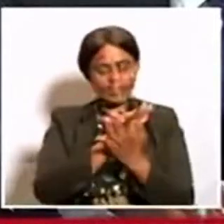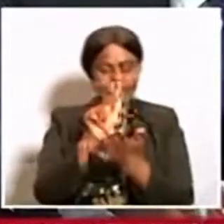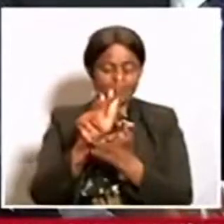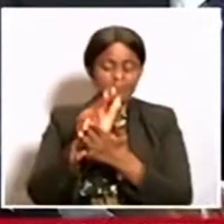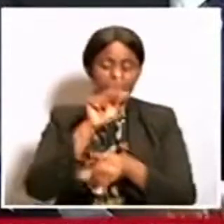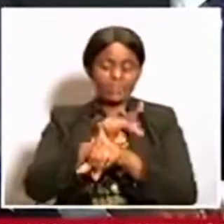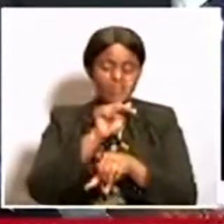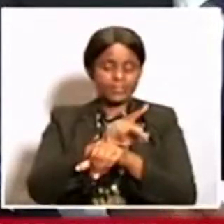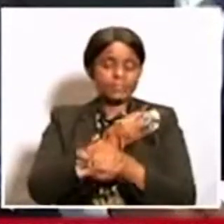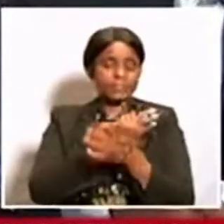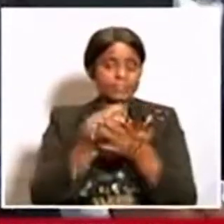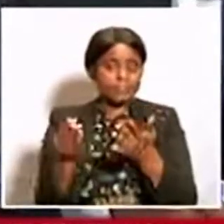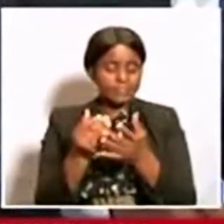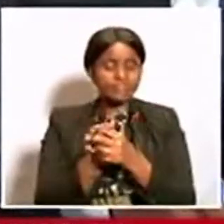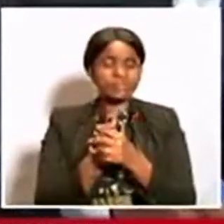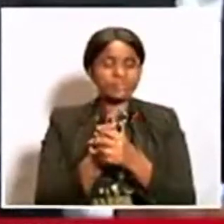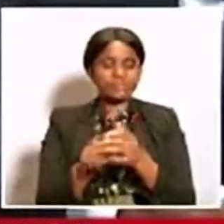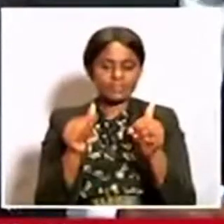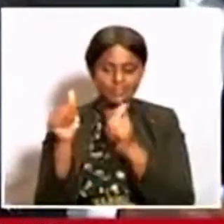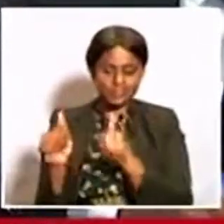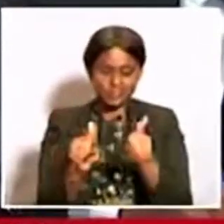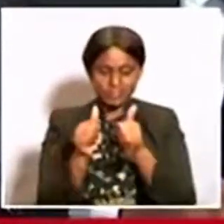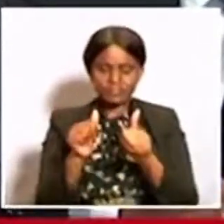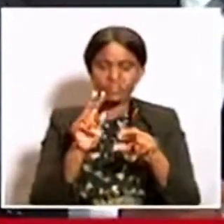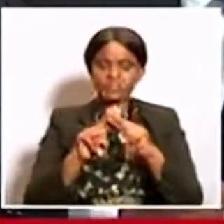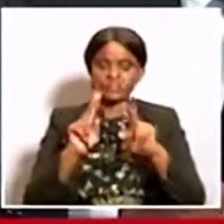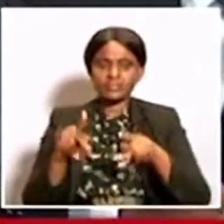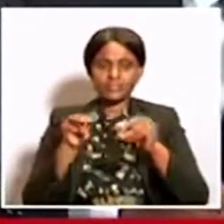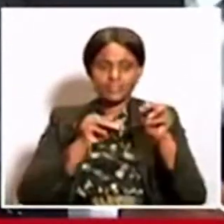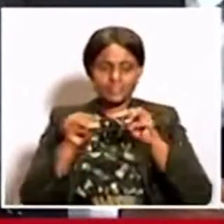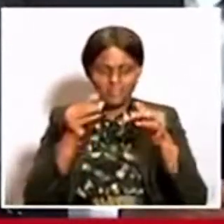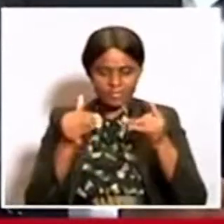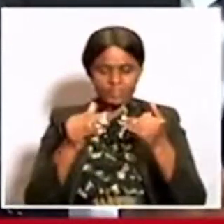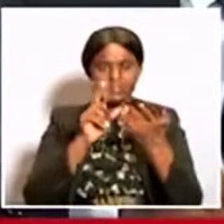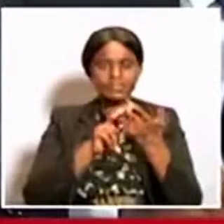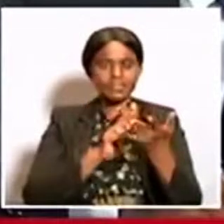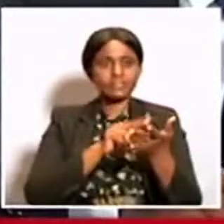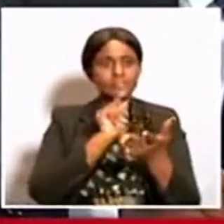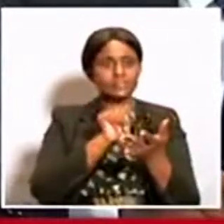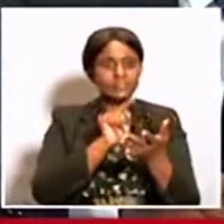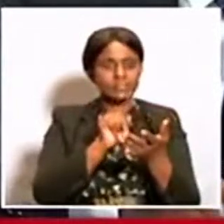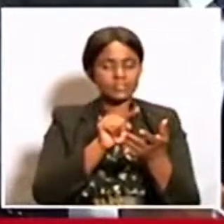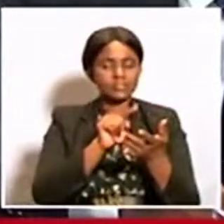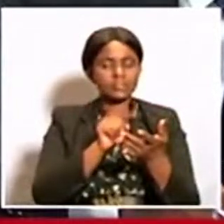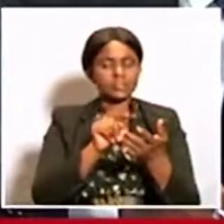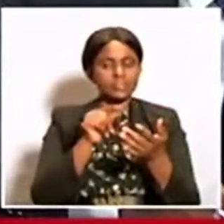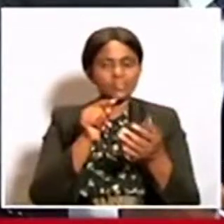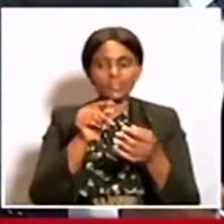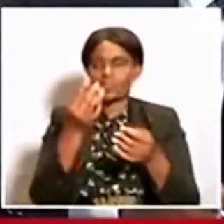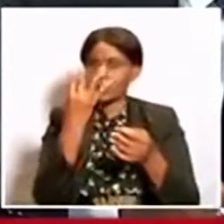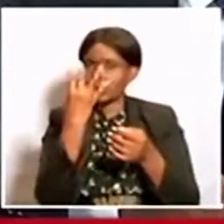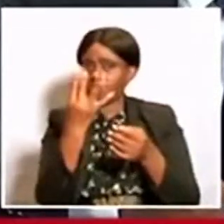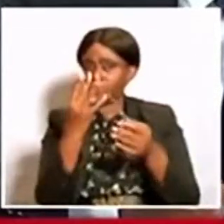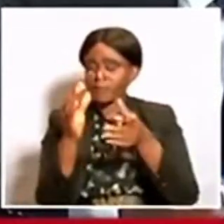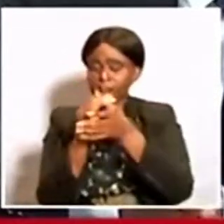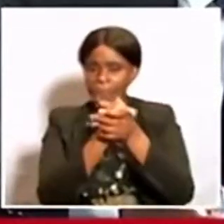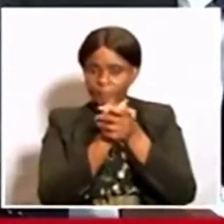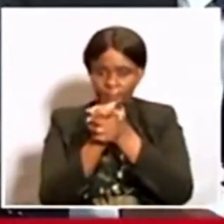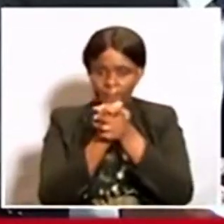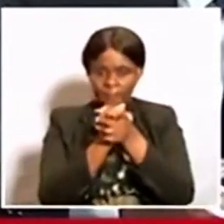projects. Action taken, Chair. Management wishes to report that the 4 cooperatives